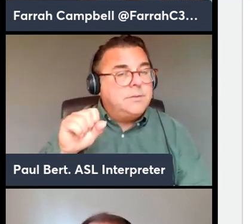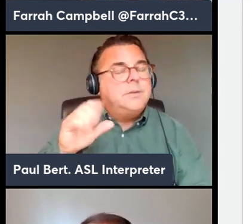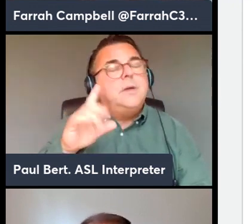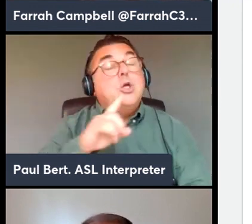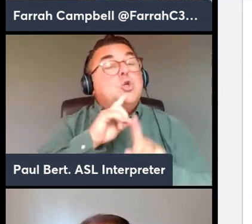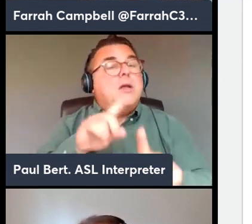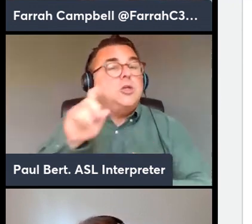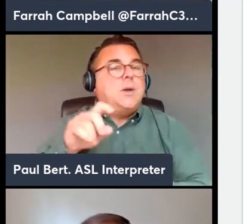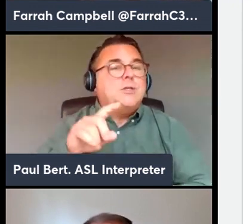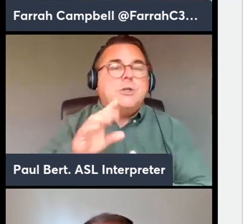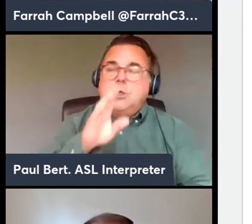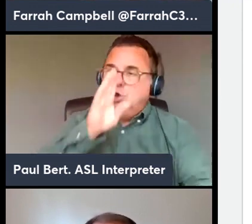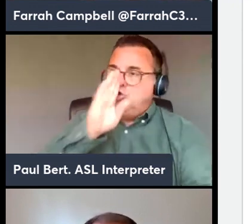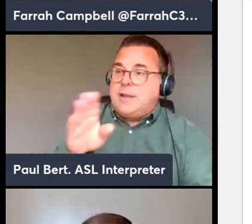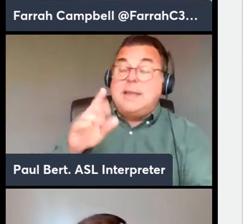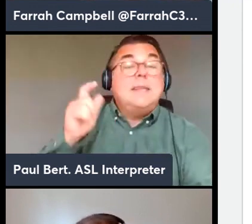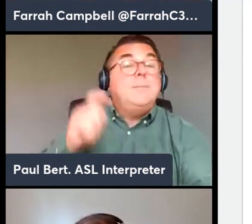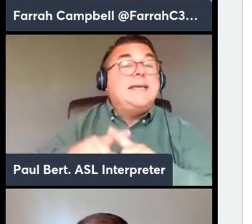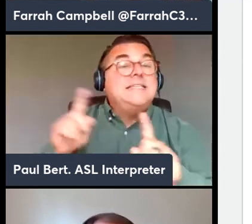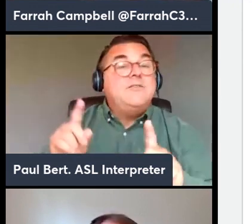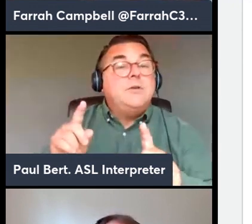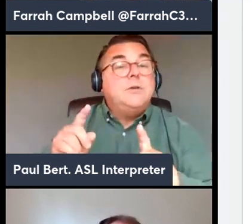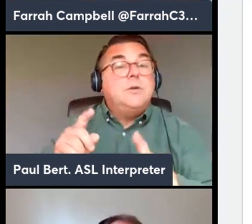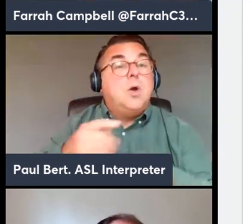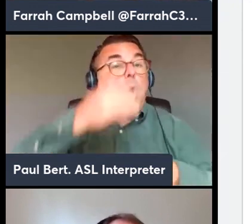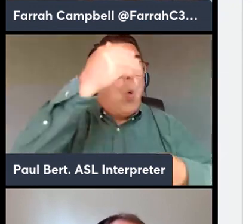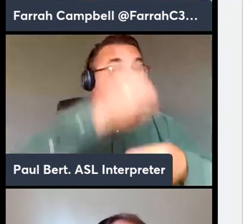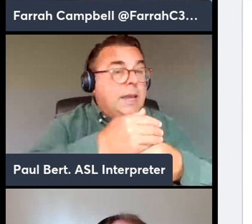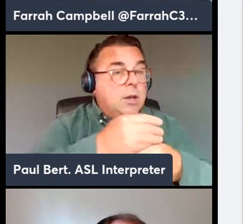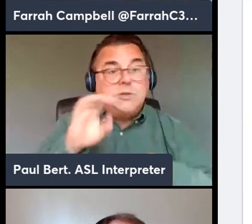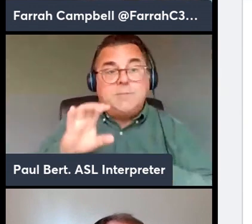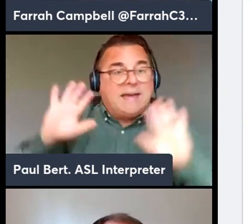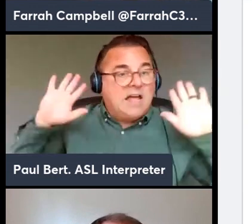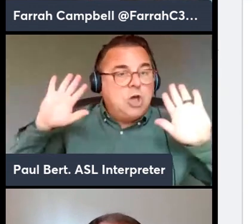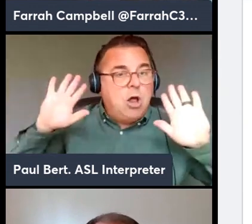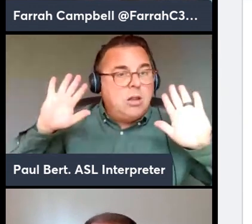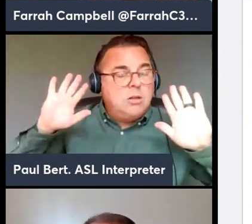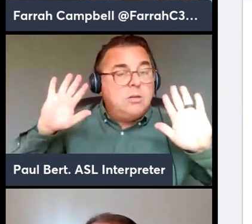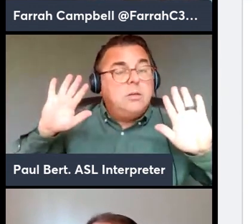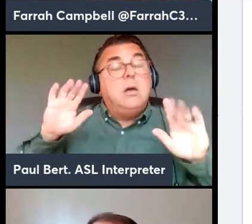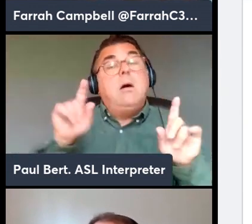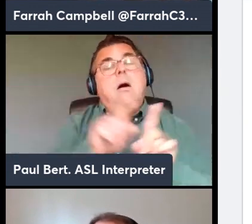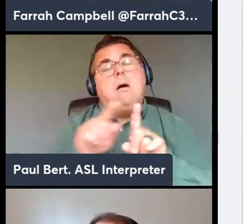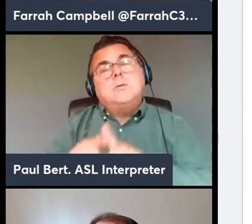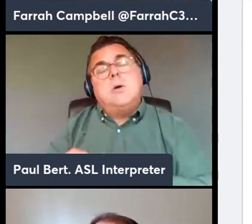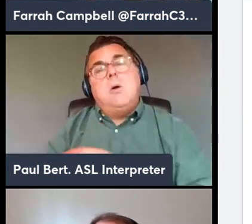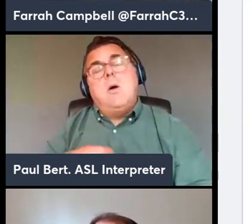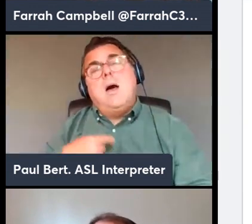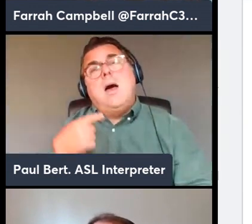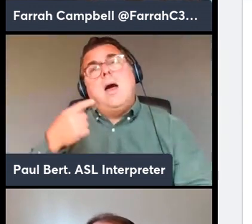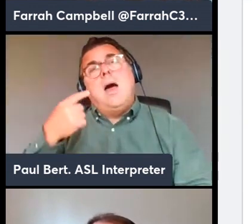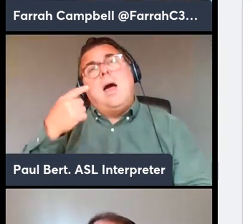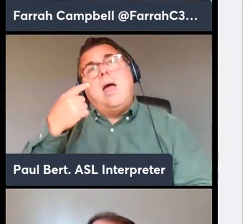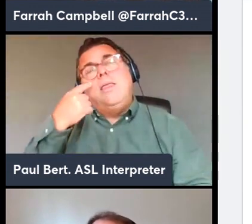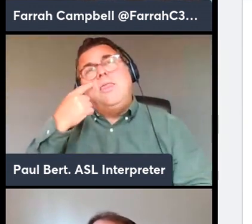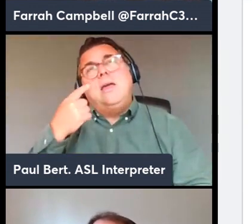answer the question directly, the biggest difference is one's Windows, one's Mac. And there's also, I think, more specific